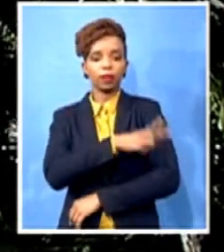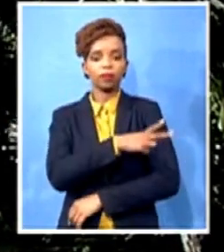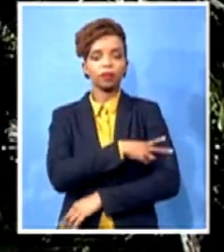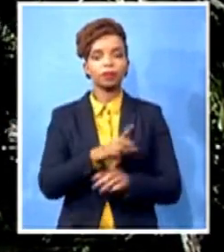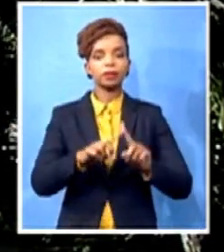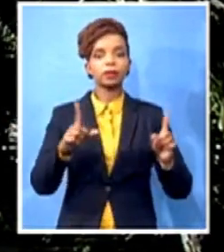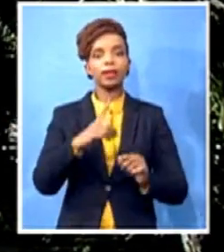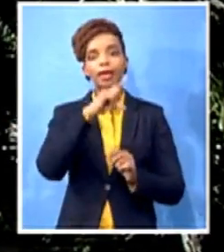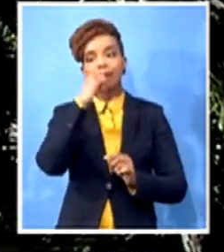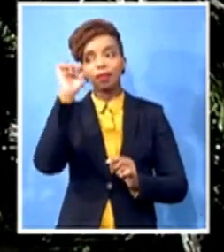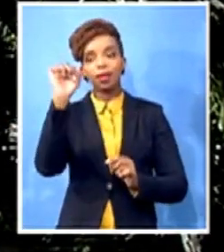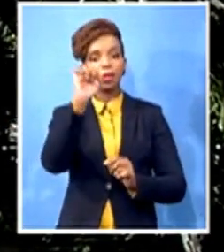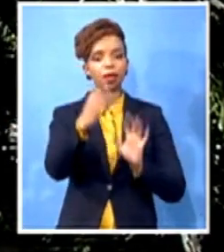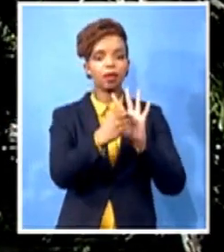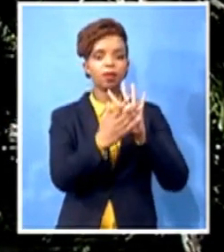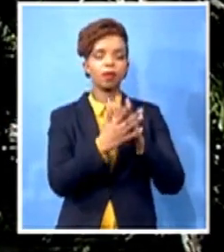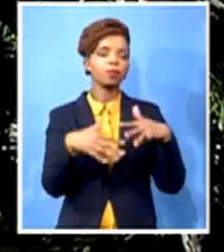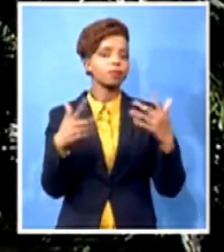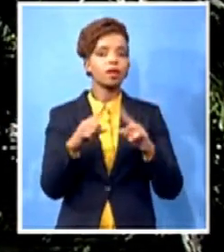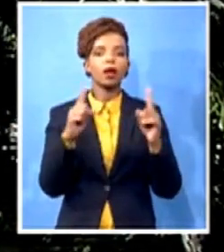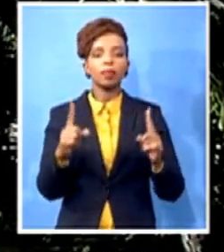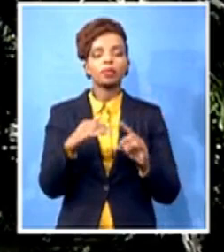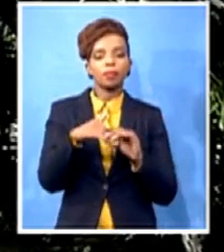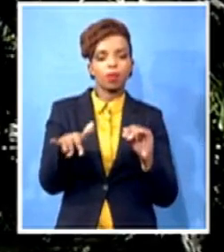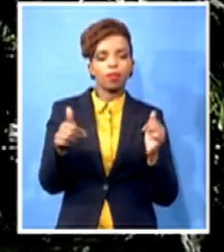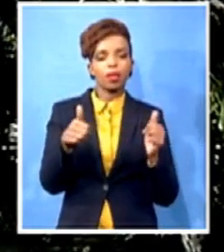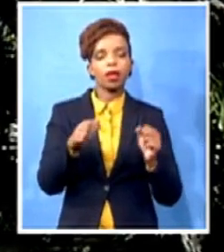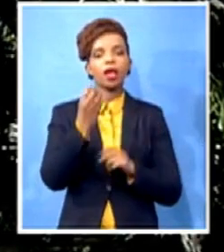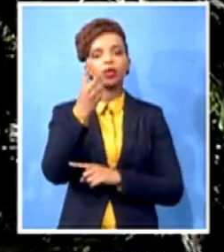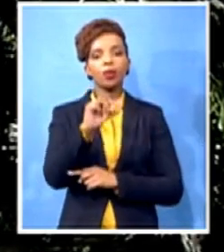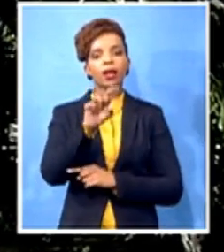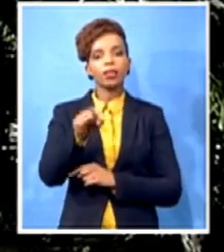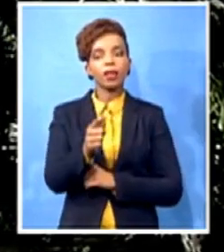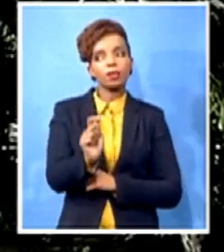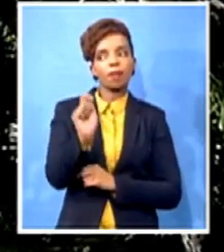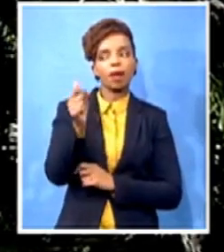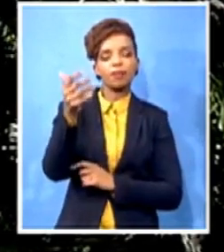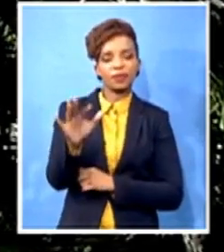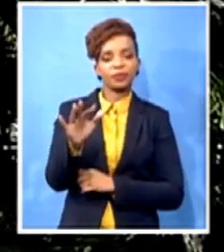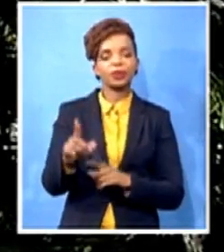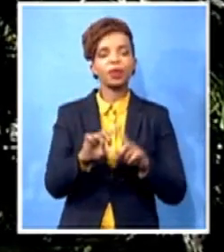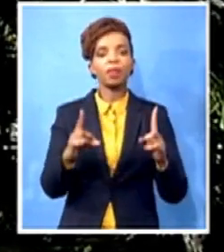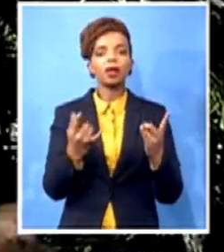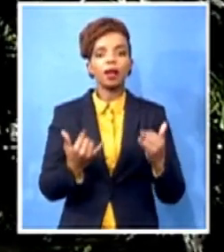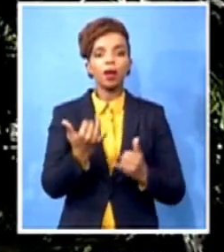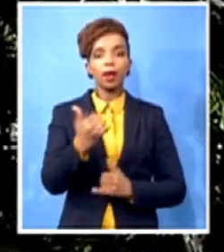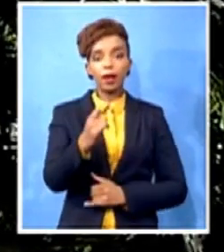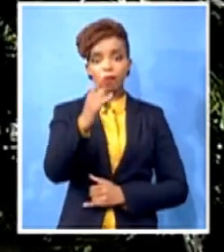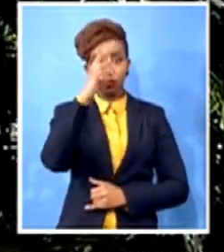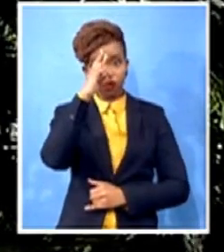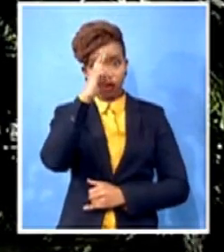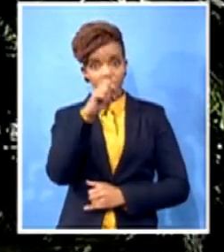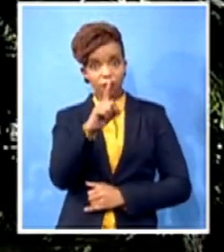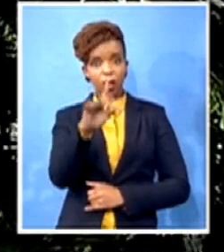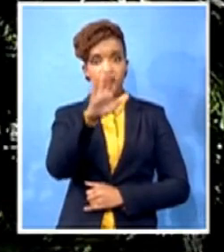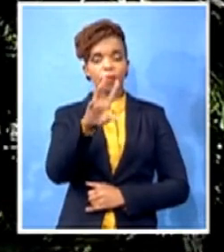this specific arrest, Blaine, didn't come as a surprise, because if you remember, I think it was 2 months ago, I was chatting with you with my guest